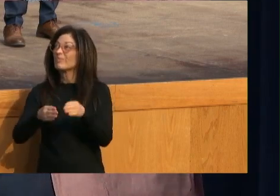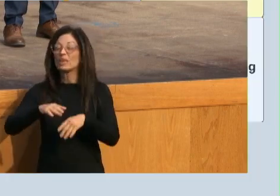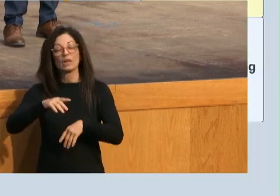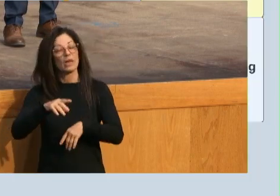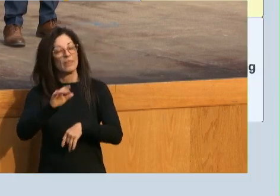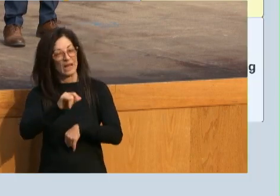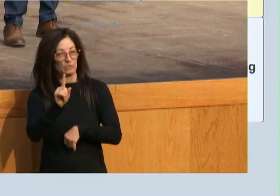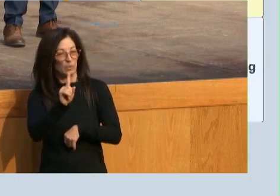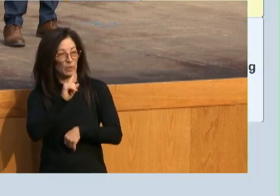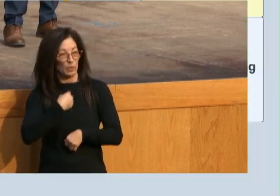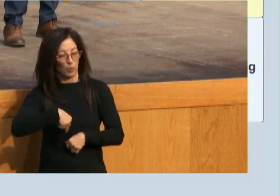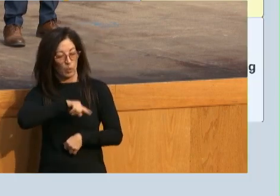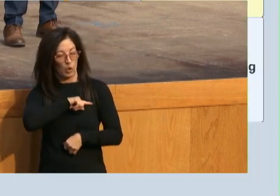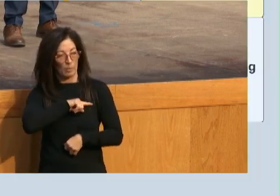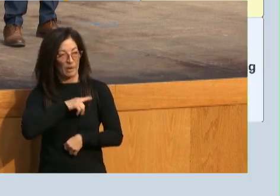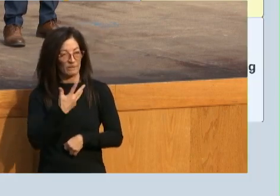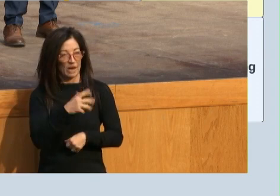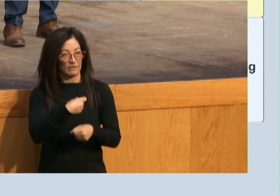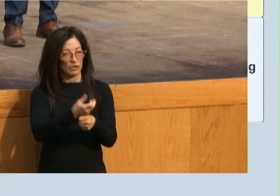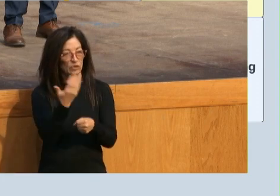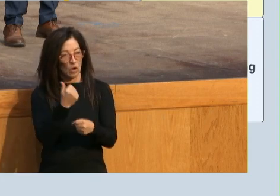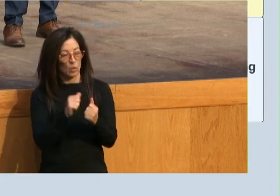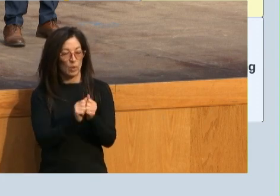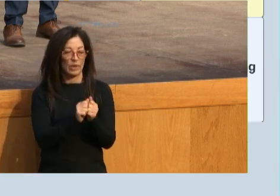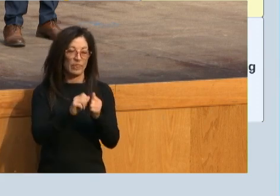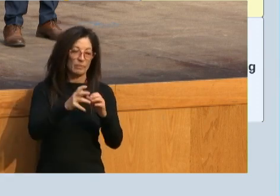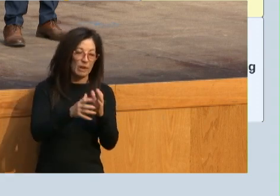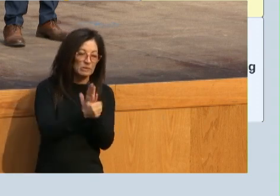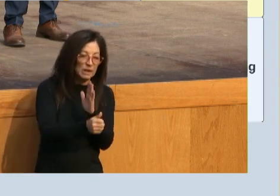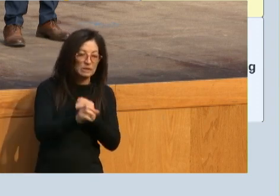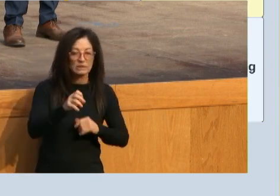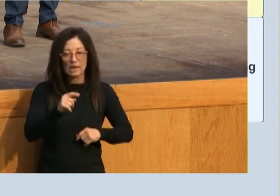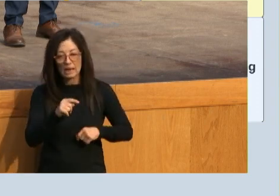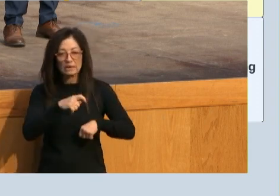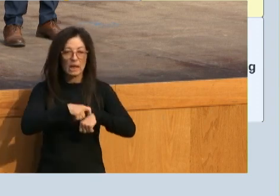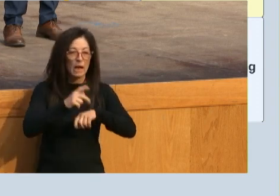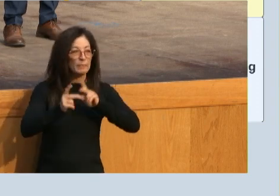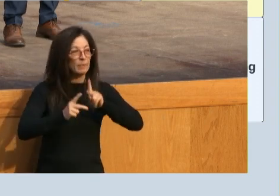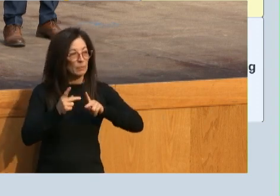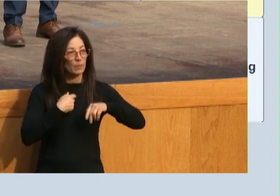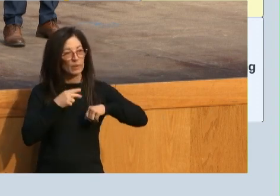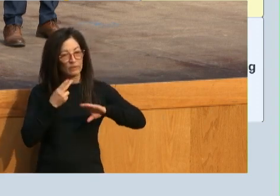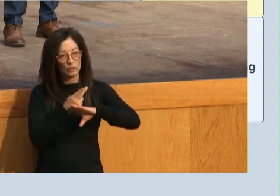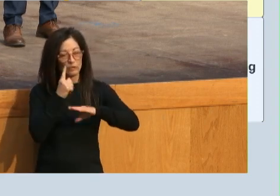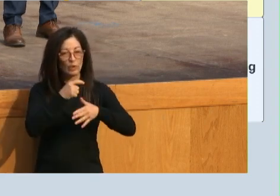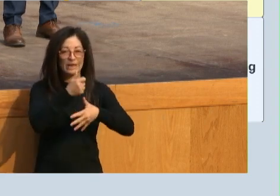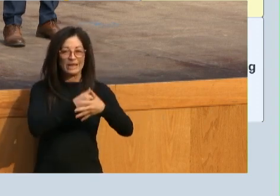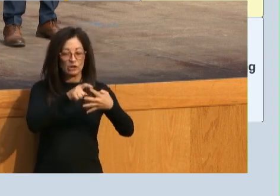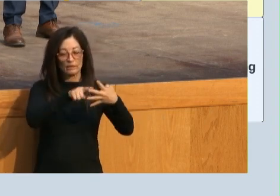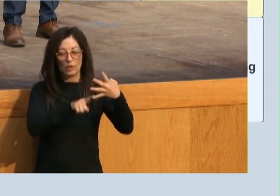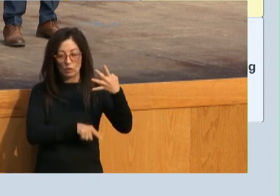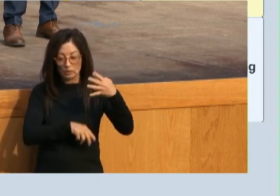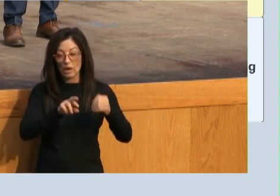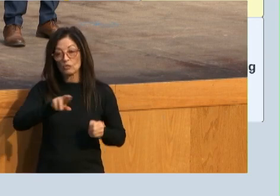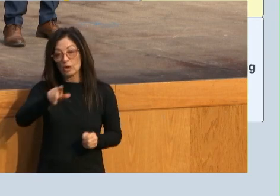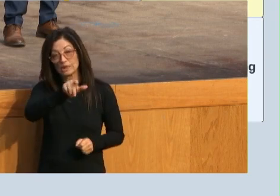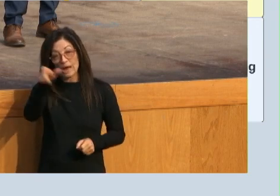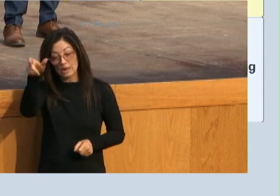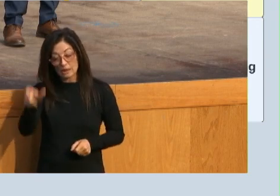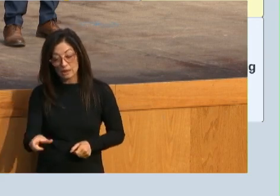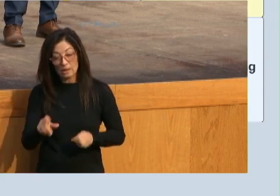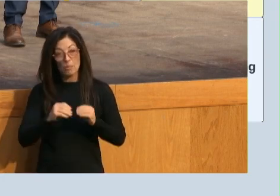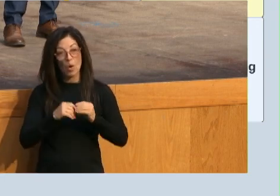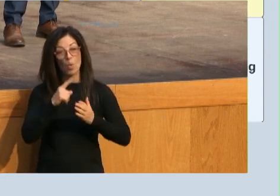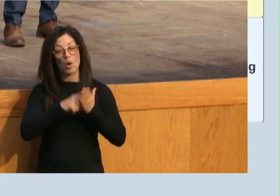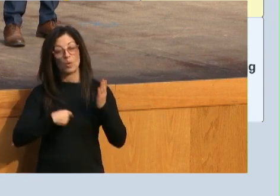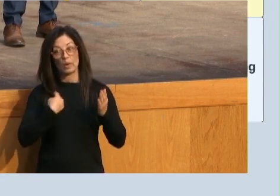just in terms of volume of skill sets and time and people that we've put towards each of those. And the right side is more what we look like